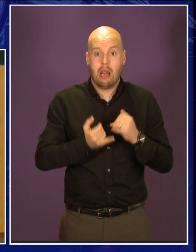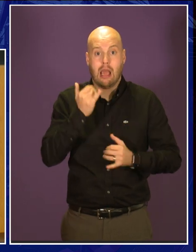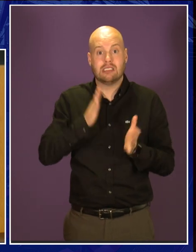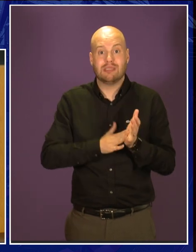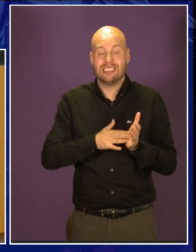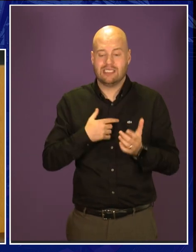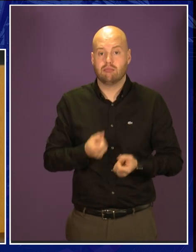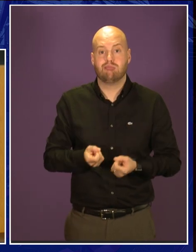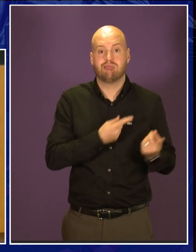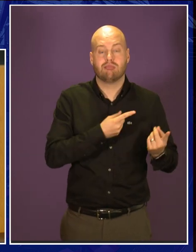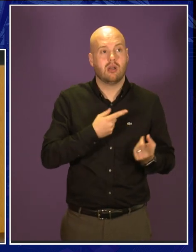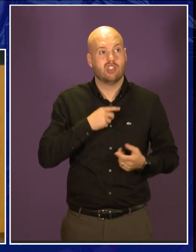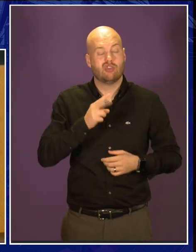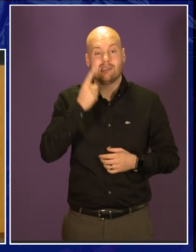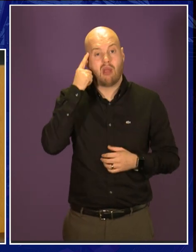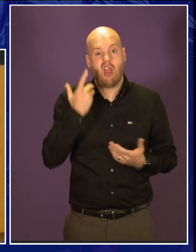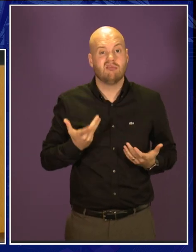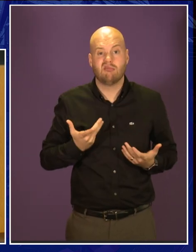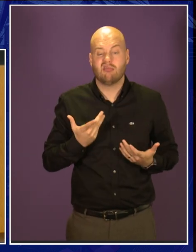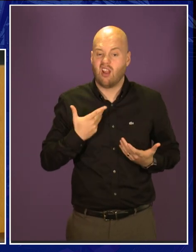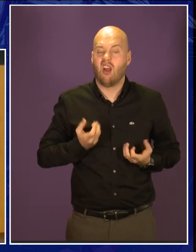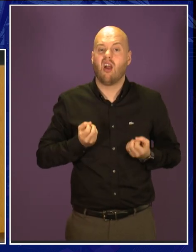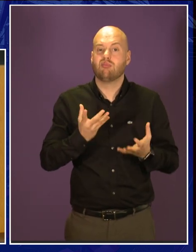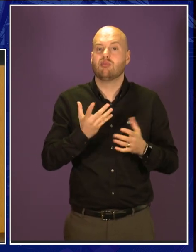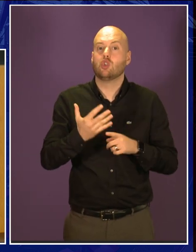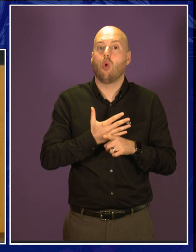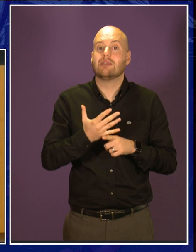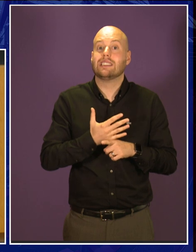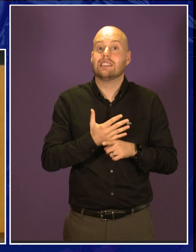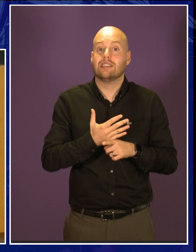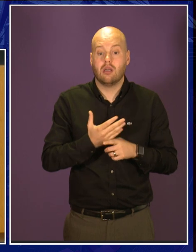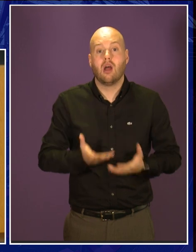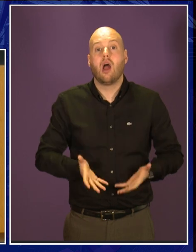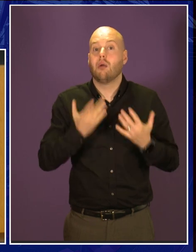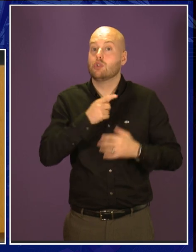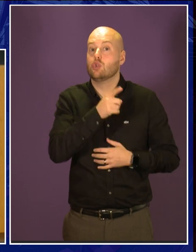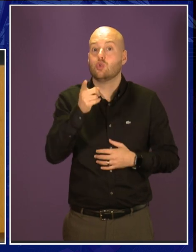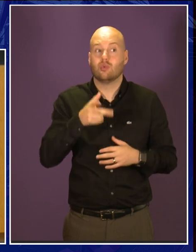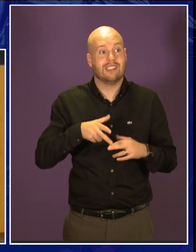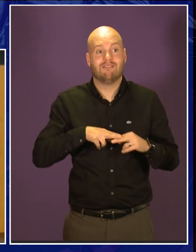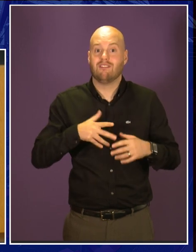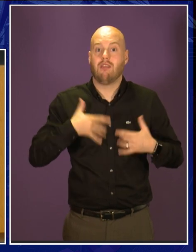tell the stories. And it's up to you to make it the connection between the well-being or not. So first story I will tell,